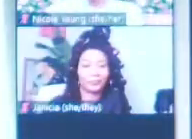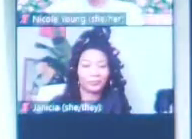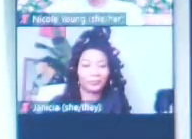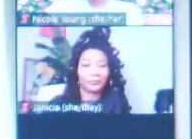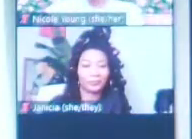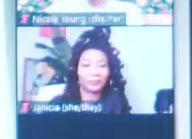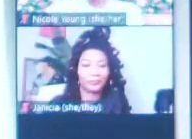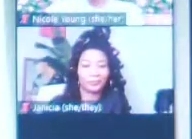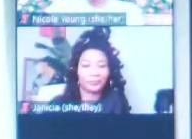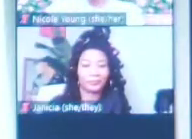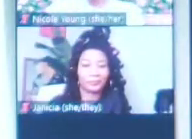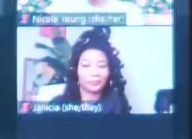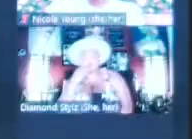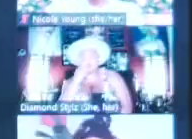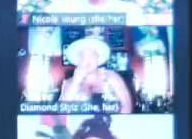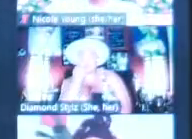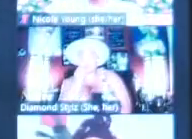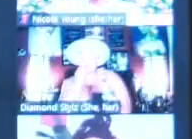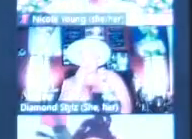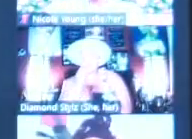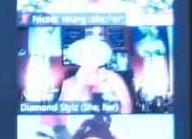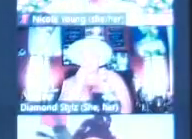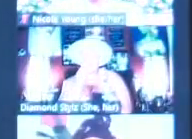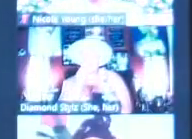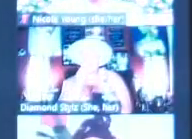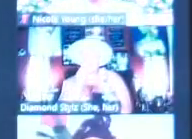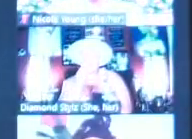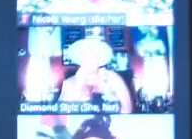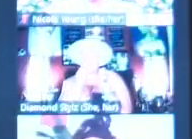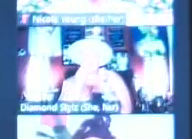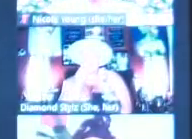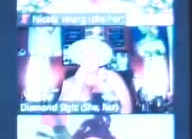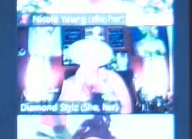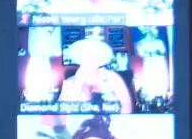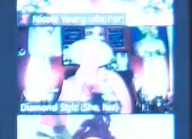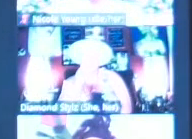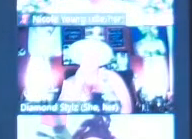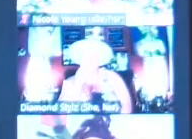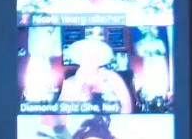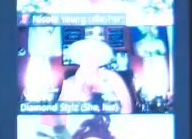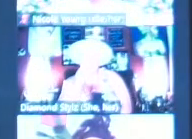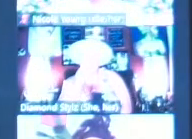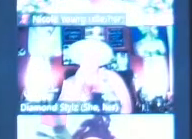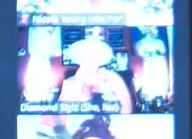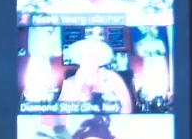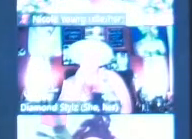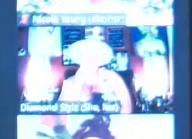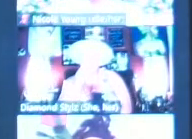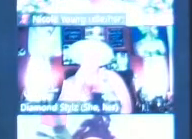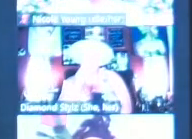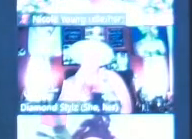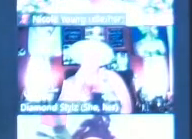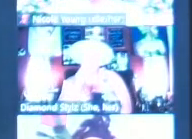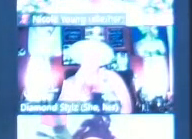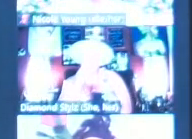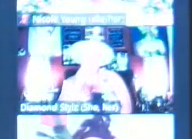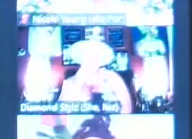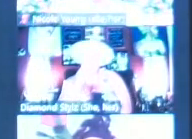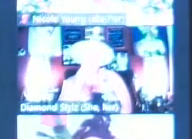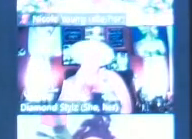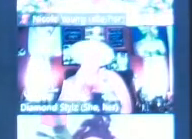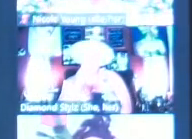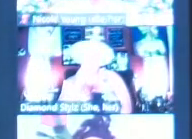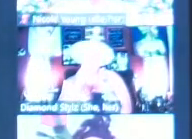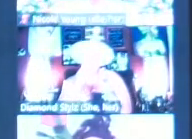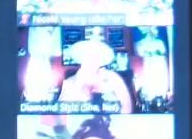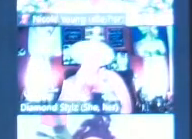oppressive circle. So I want to talk about misogynoir in healthcare. There are so many ways that misogynoir affects